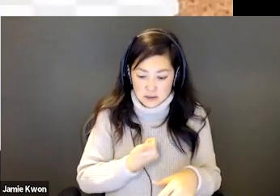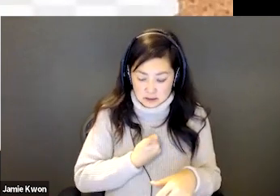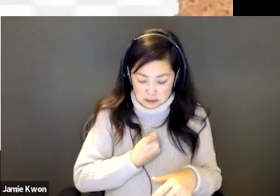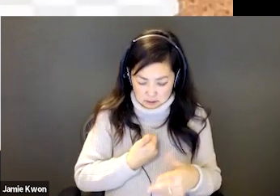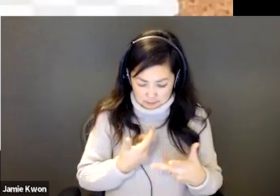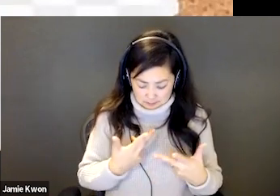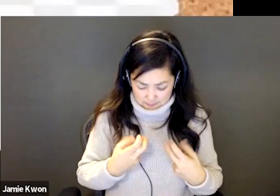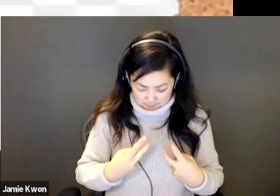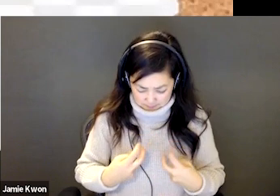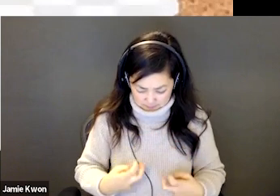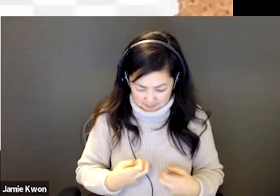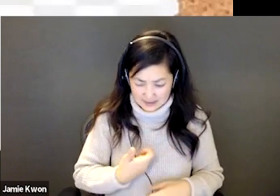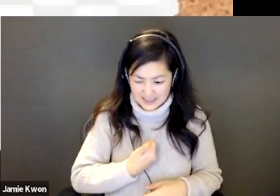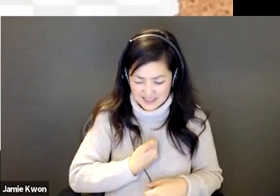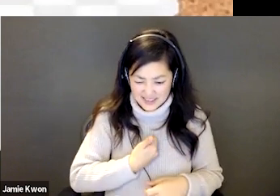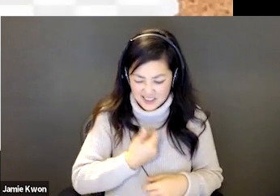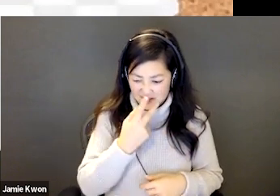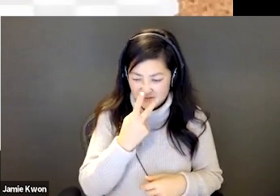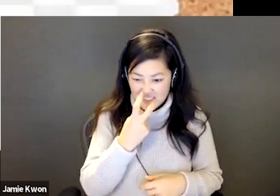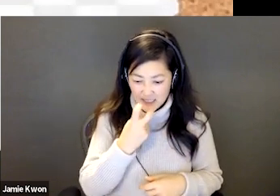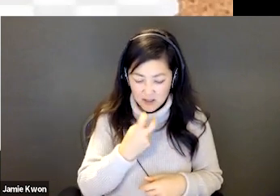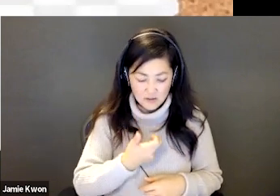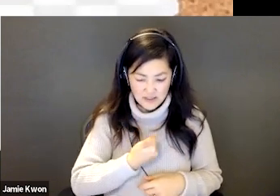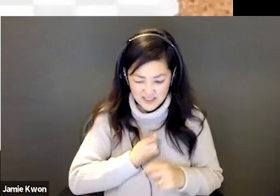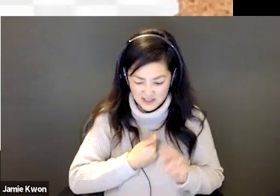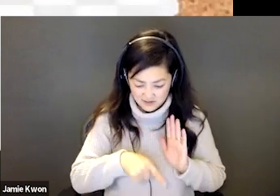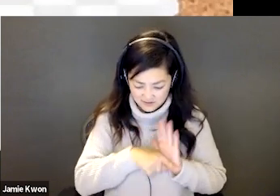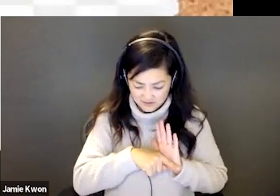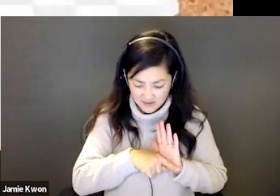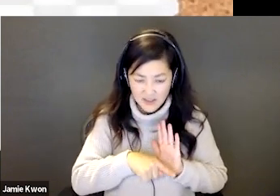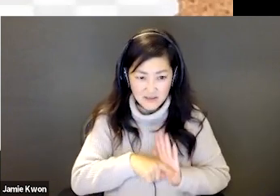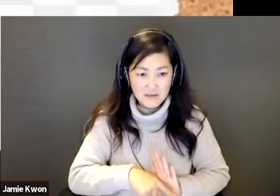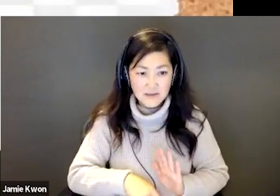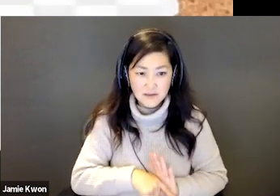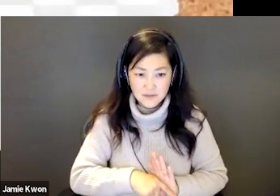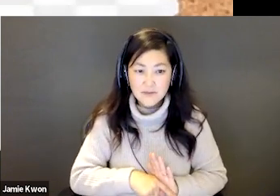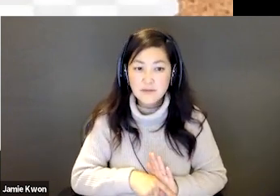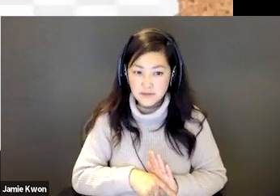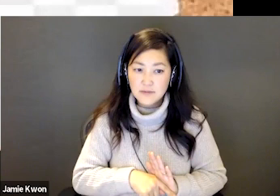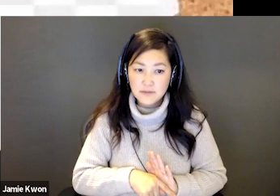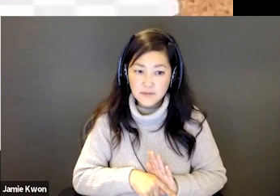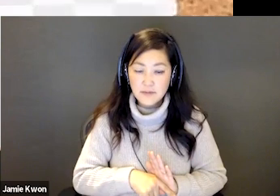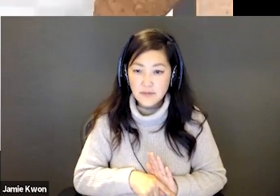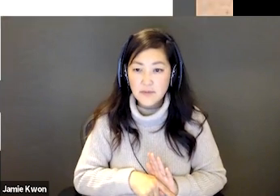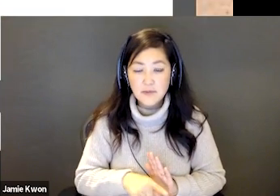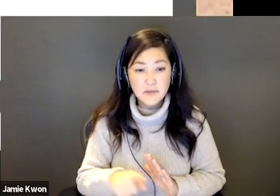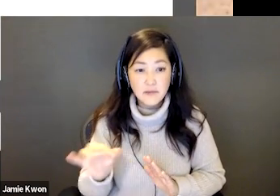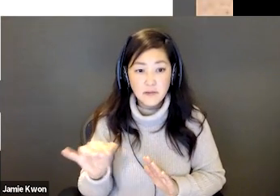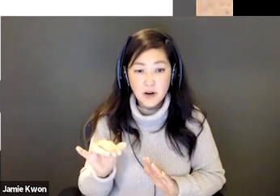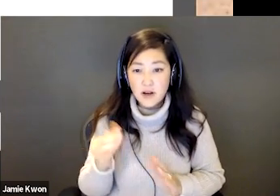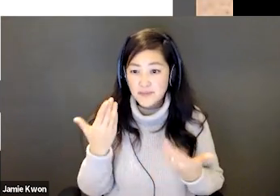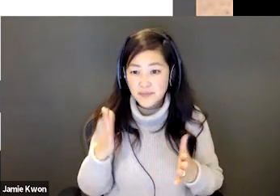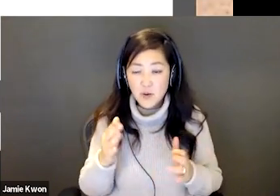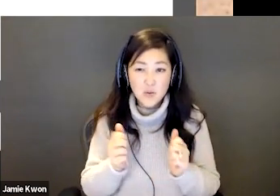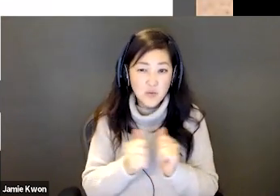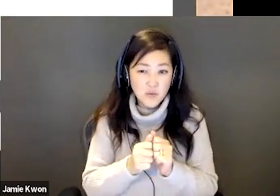self-doubt, self-stigma, and hypervigilance for people with invisible neurodiversities. Annie,